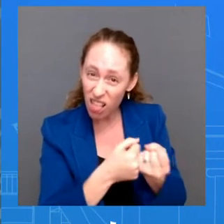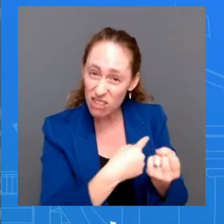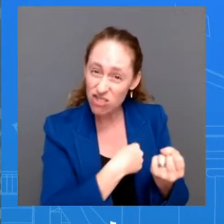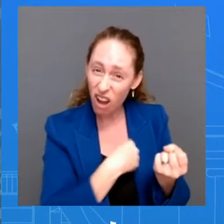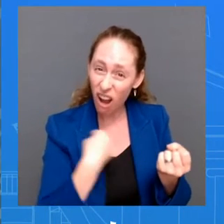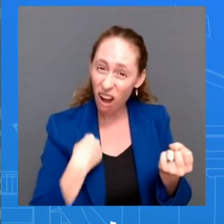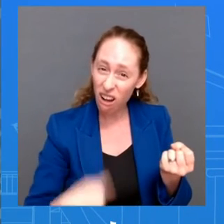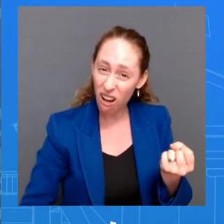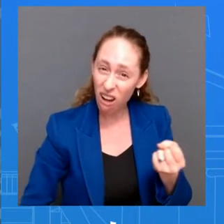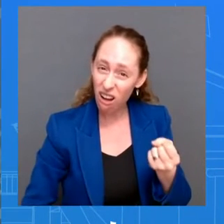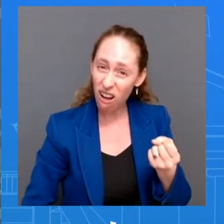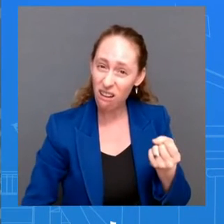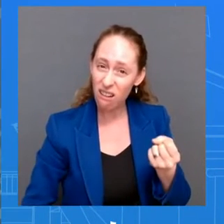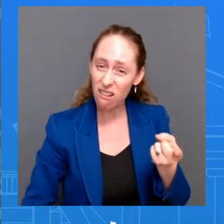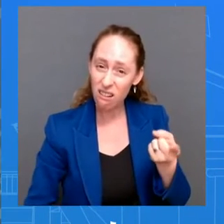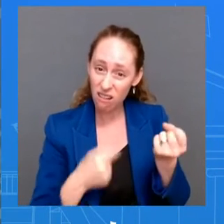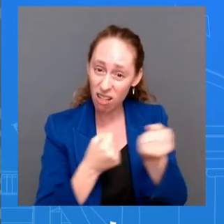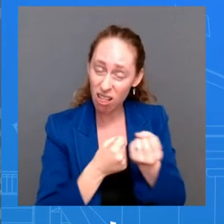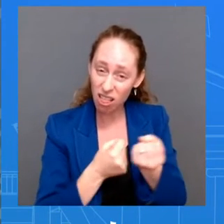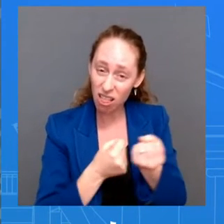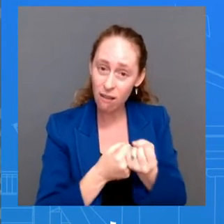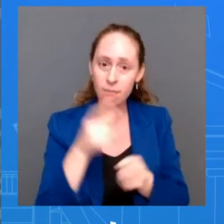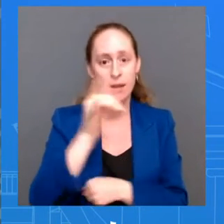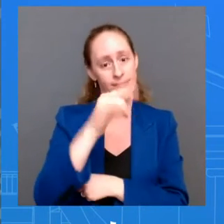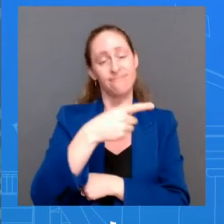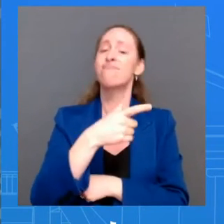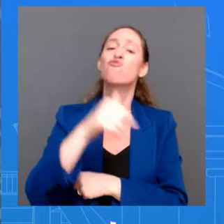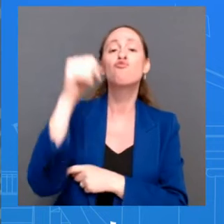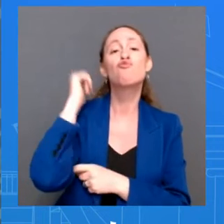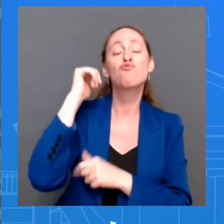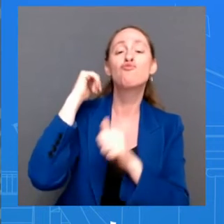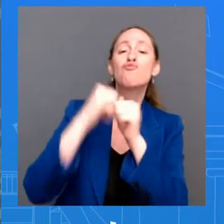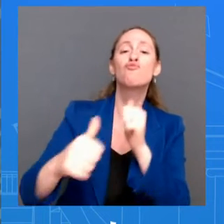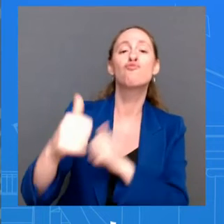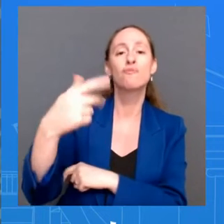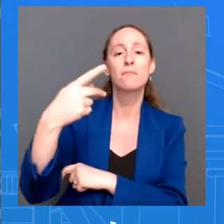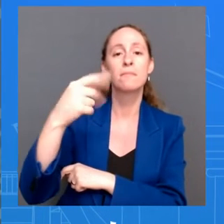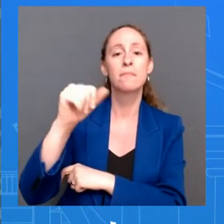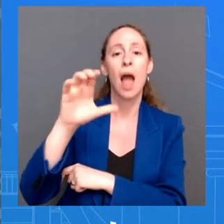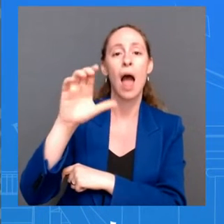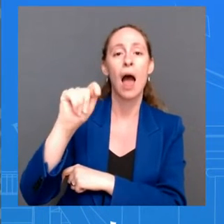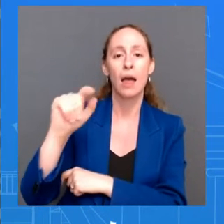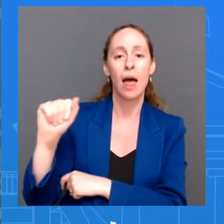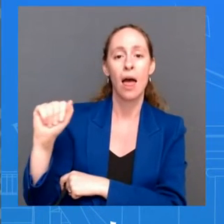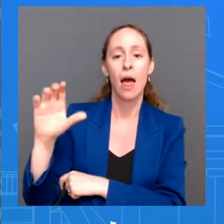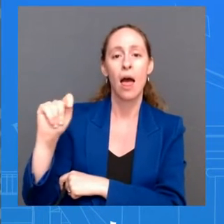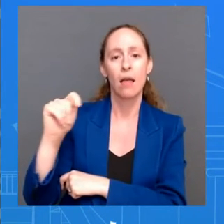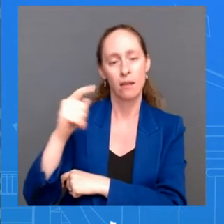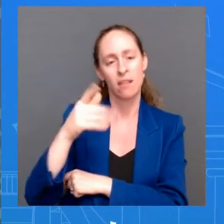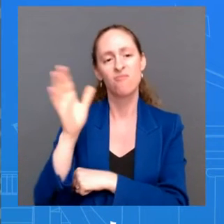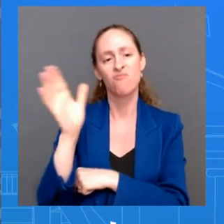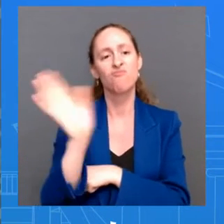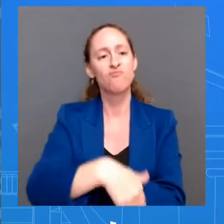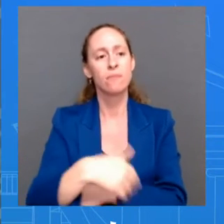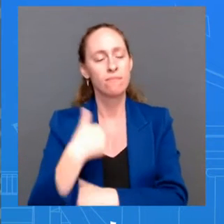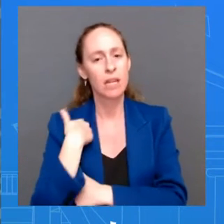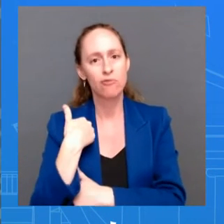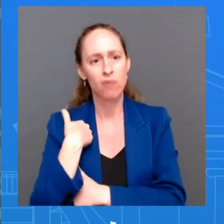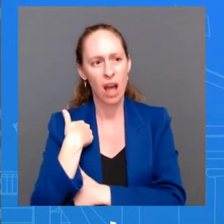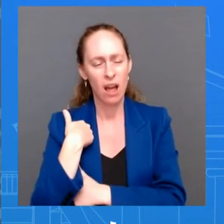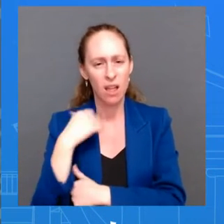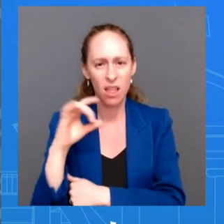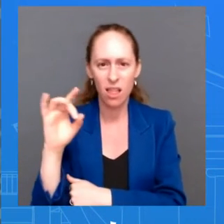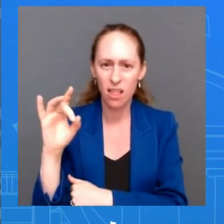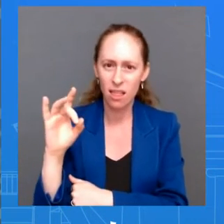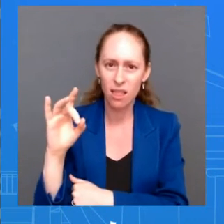The last thing I want to talk about is the Kentucky flooding that we have seen, that all of us have seen these past day or two. And just to give